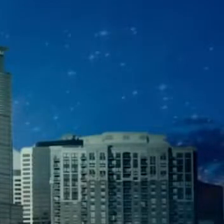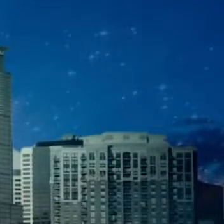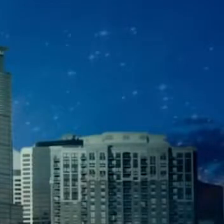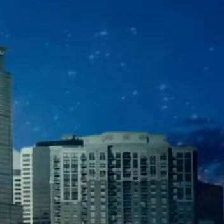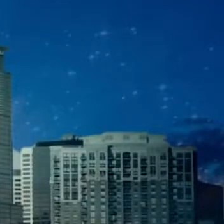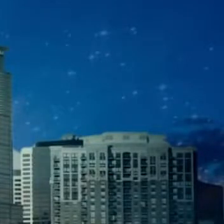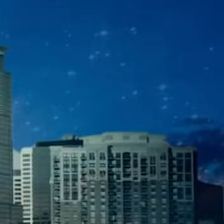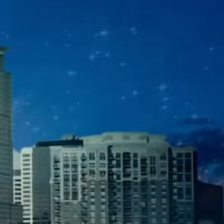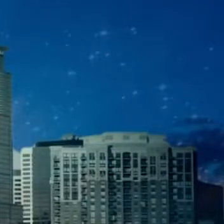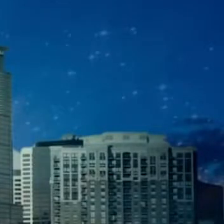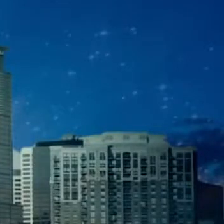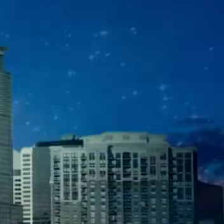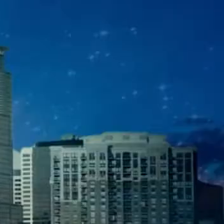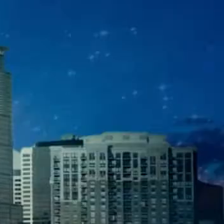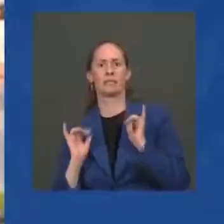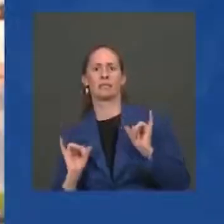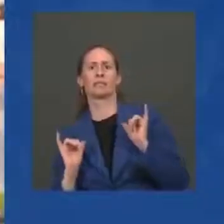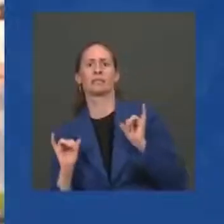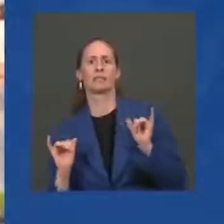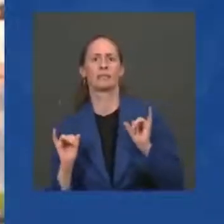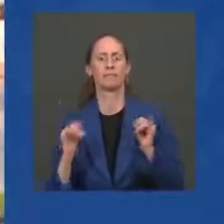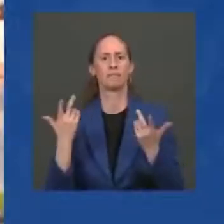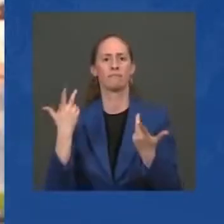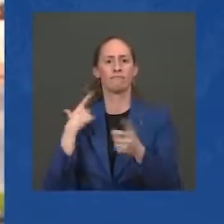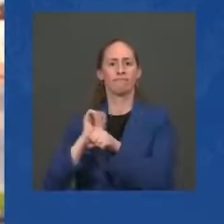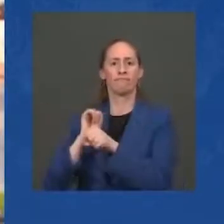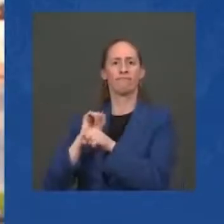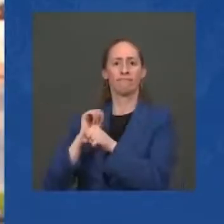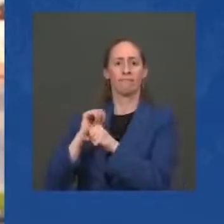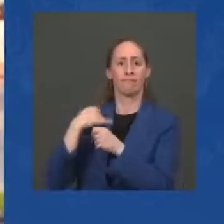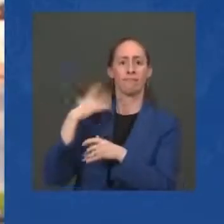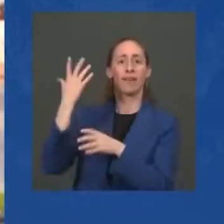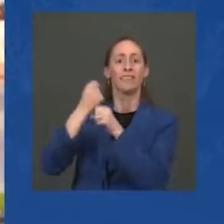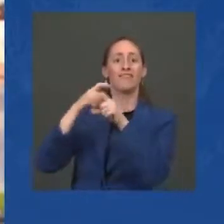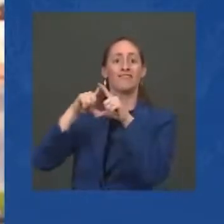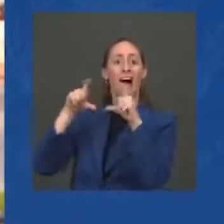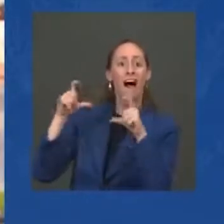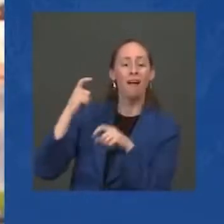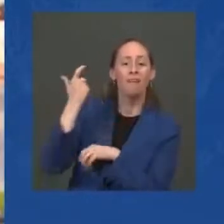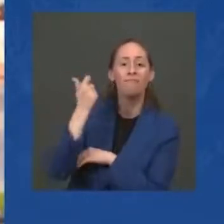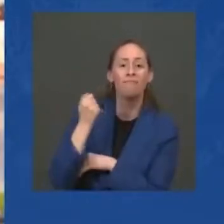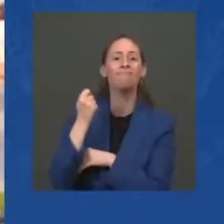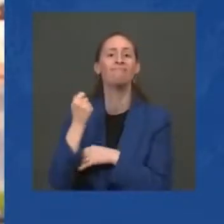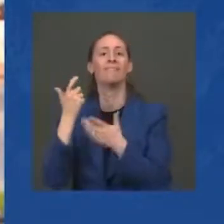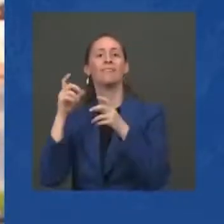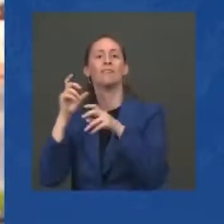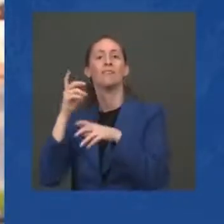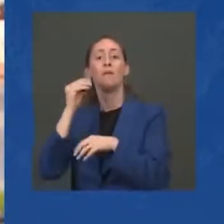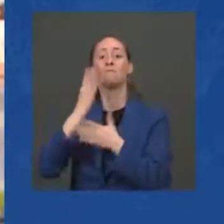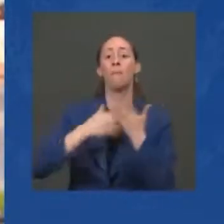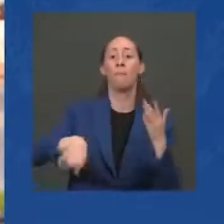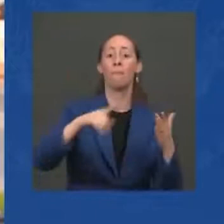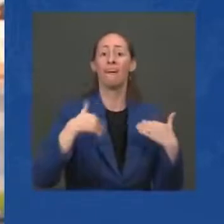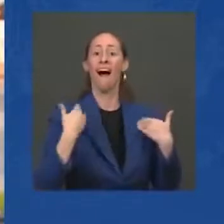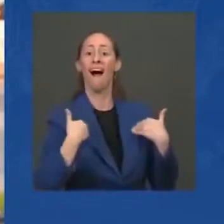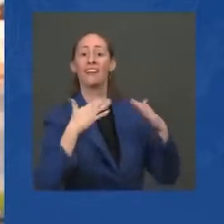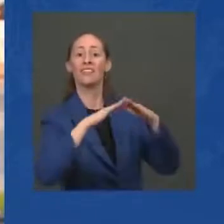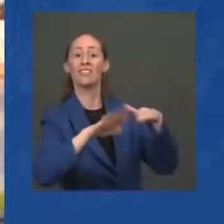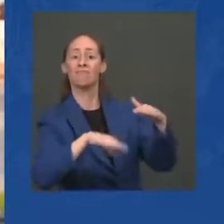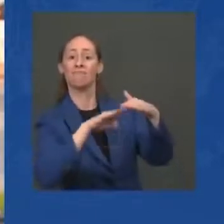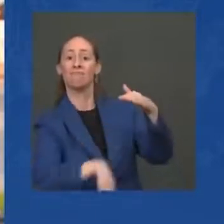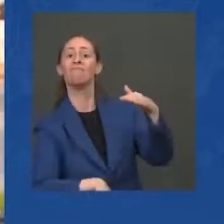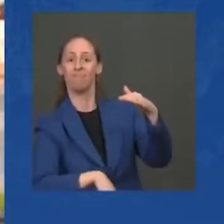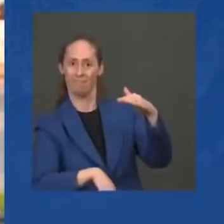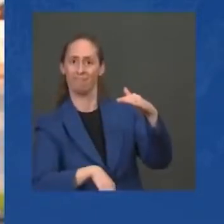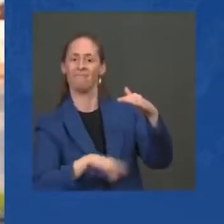decided to hand a victory to the Republican. If you're a mom and you have kids under the age of 7, you're getting $300 a month.